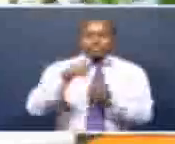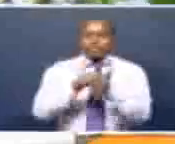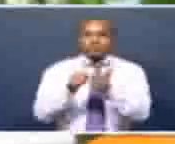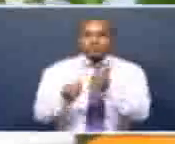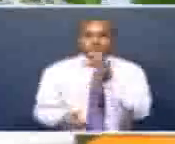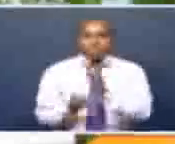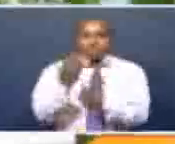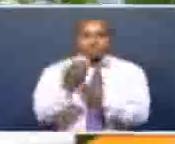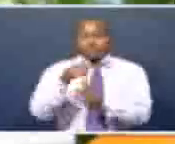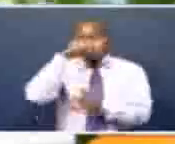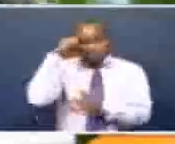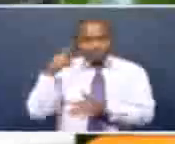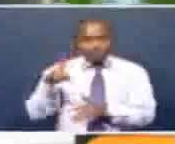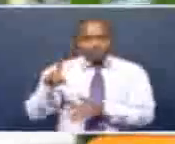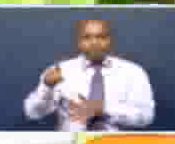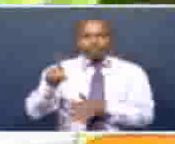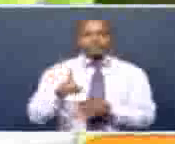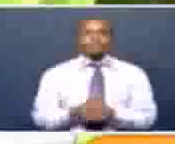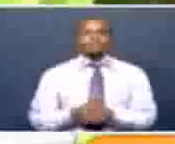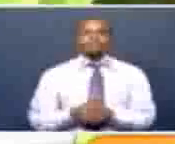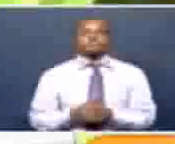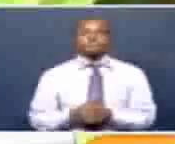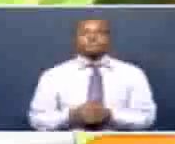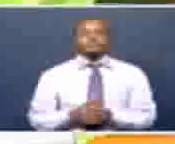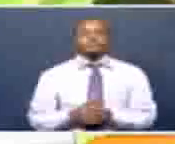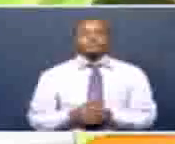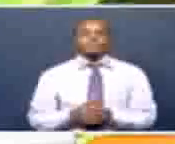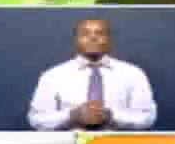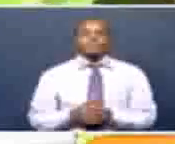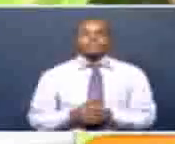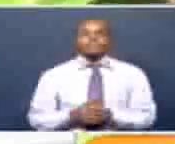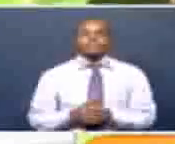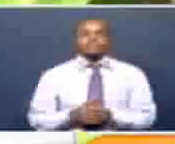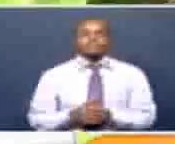result of armyworm invasion. Dennis Otieno, Citizen TV.